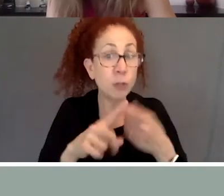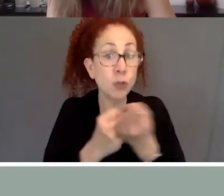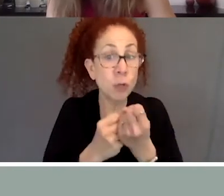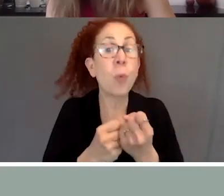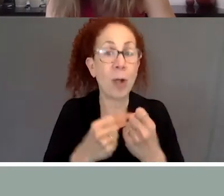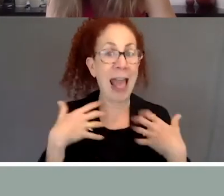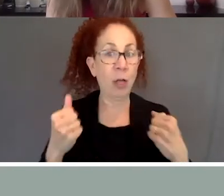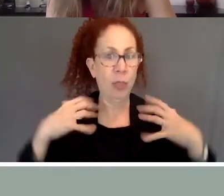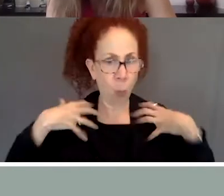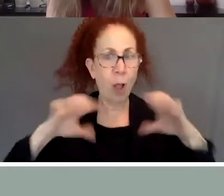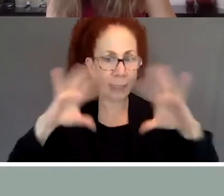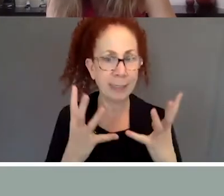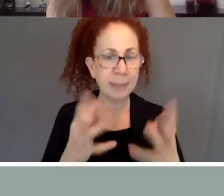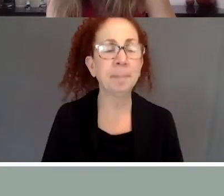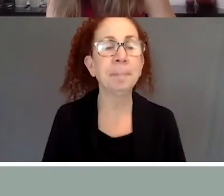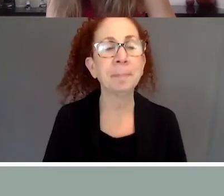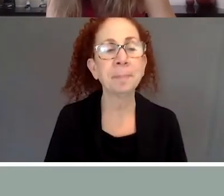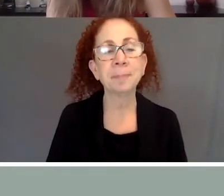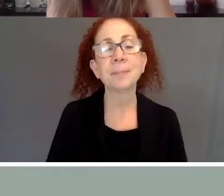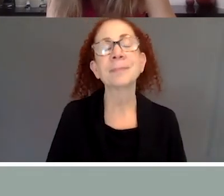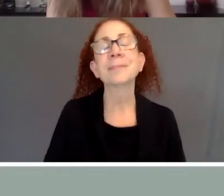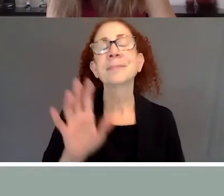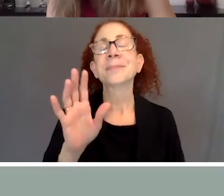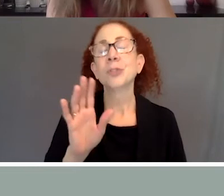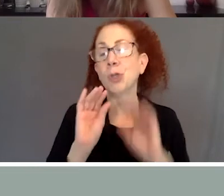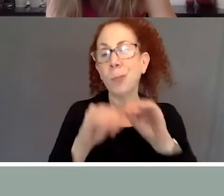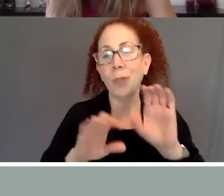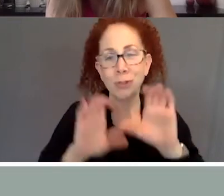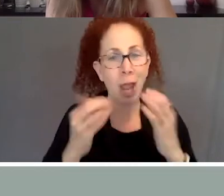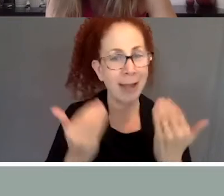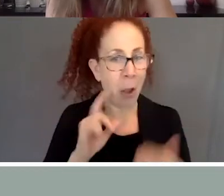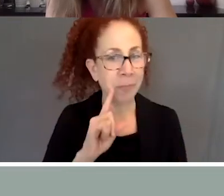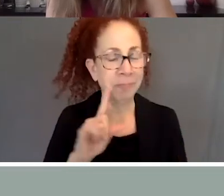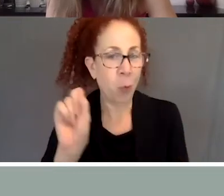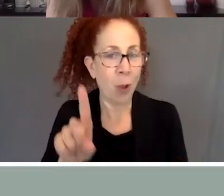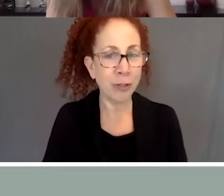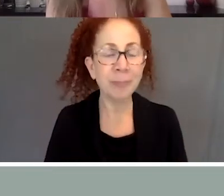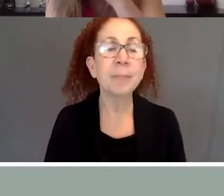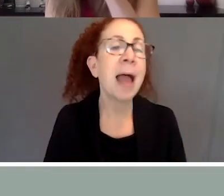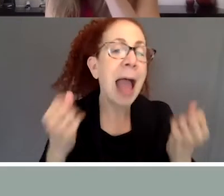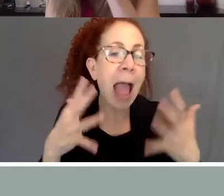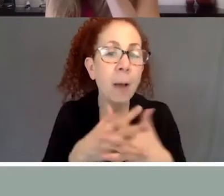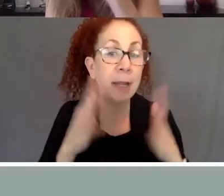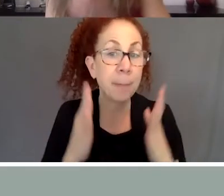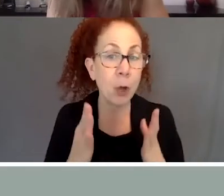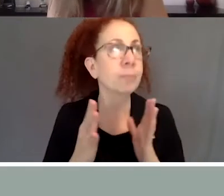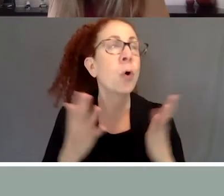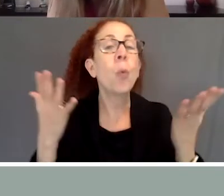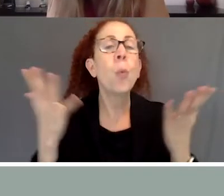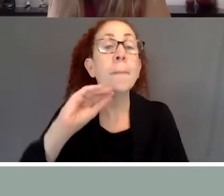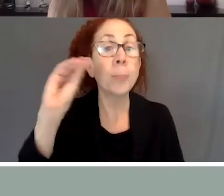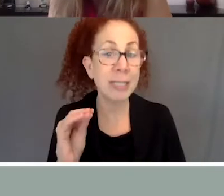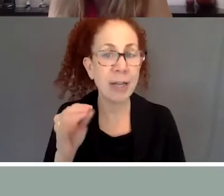wellness. Okay, I'm going to ask you, you can put this in the chat. How many Americans, so what